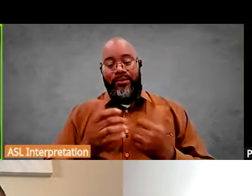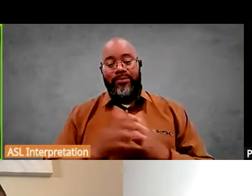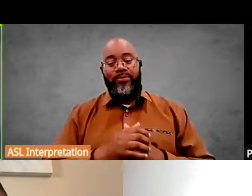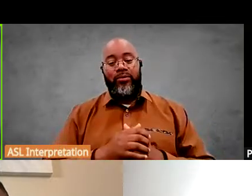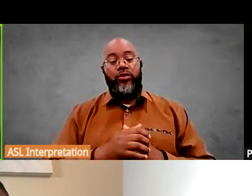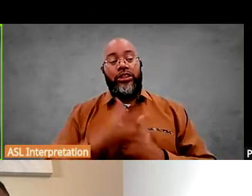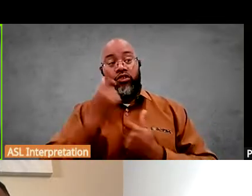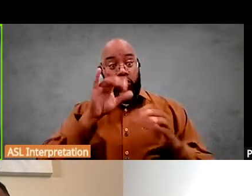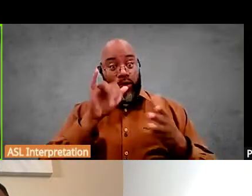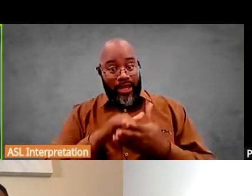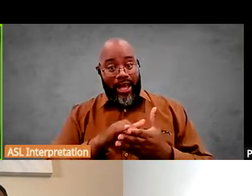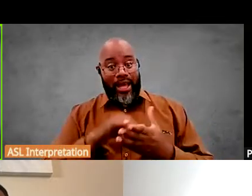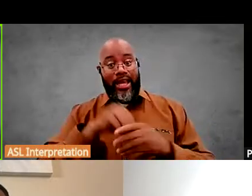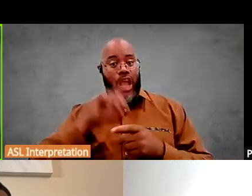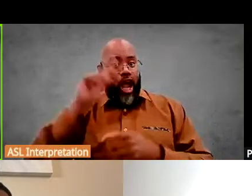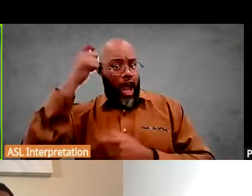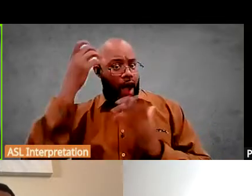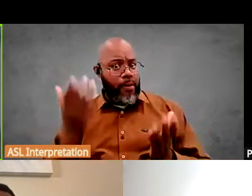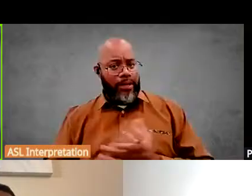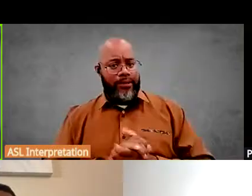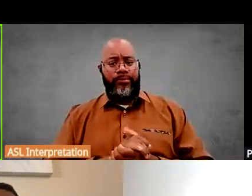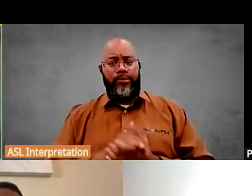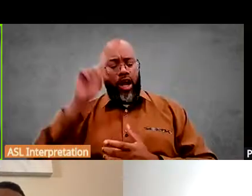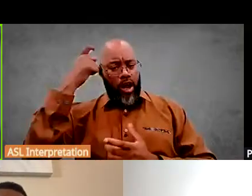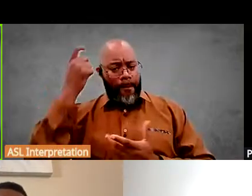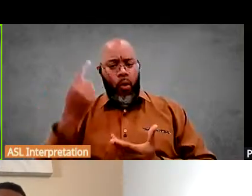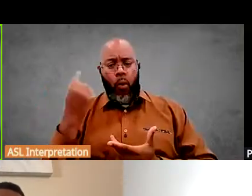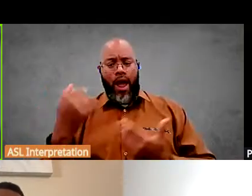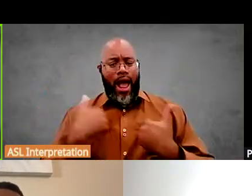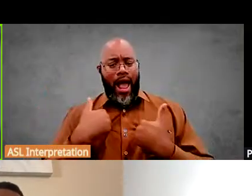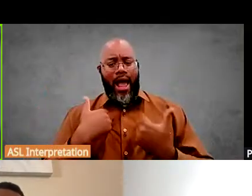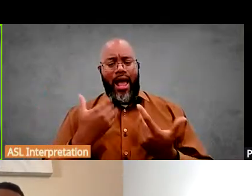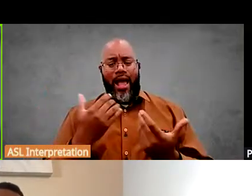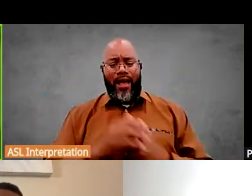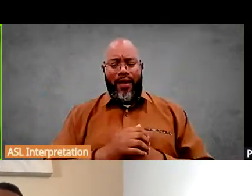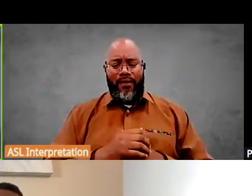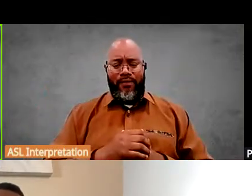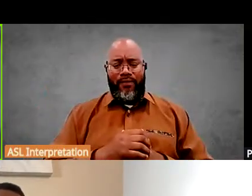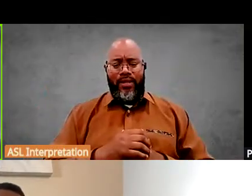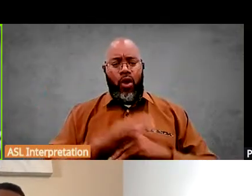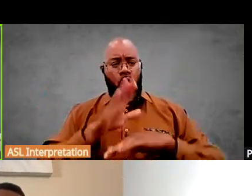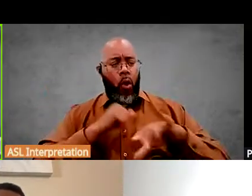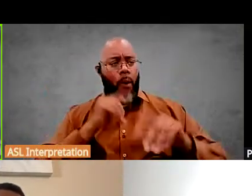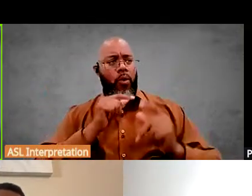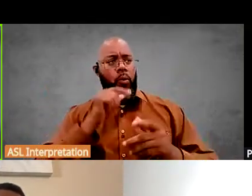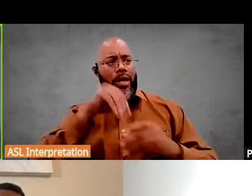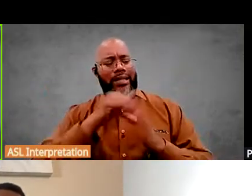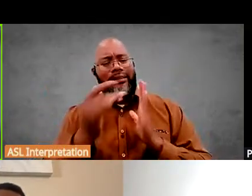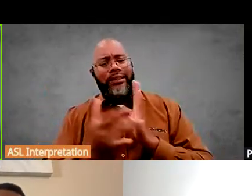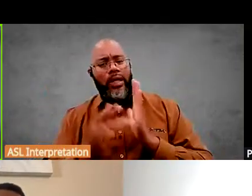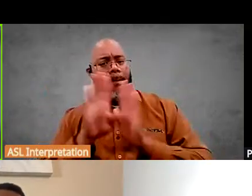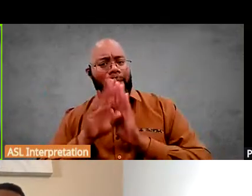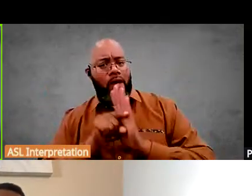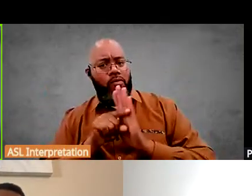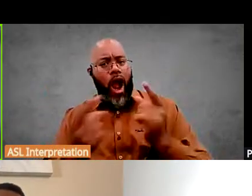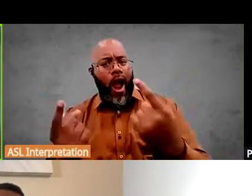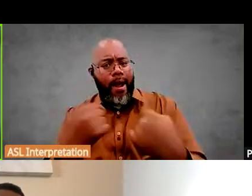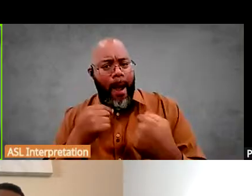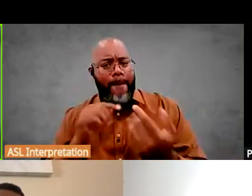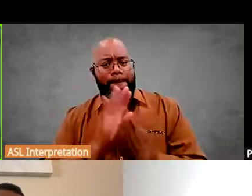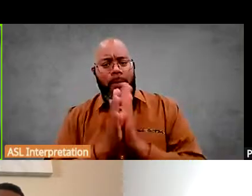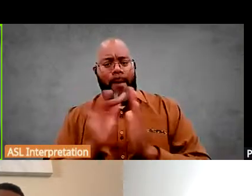like this was in government, right? In government, they always have calls for like people like who are in the technical background to come in and become